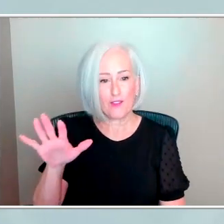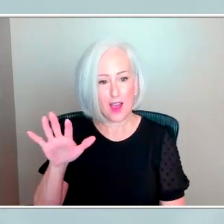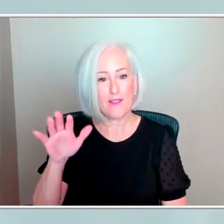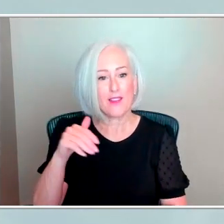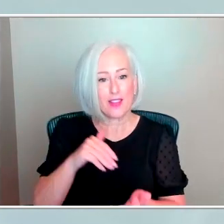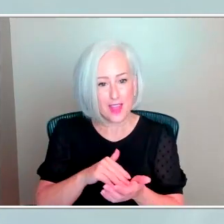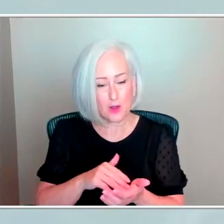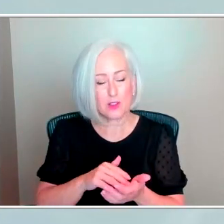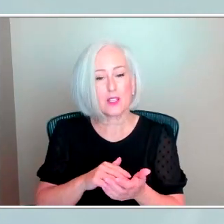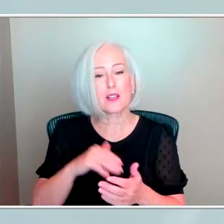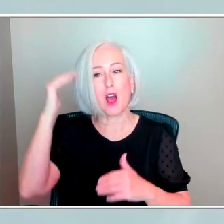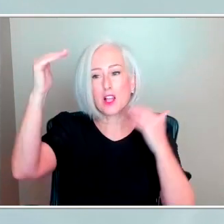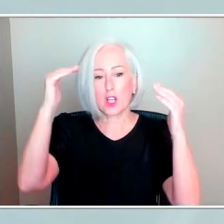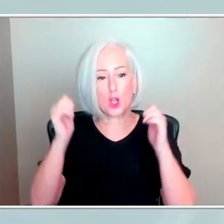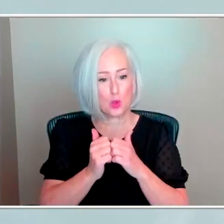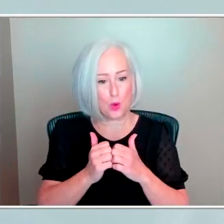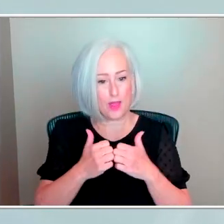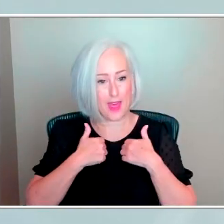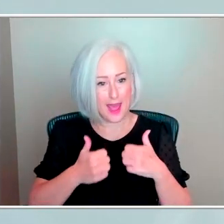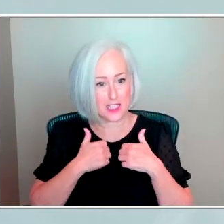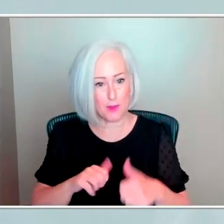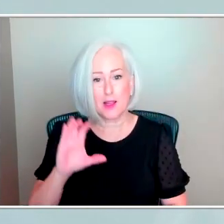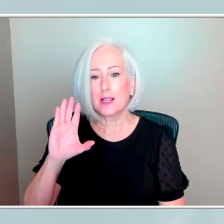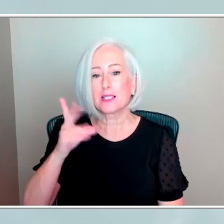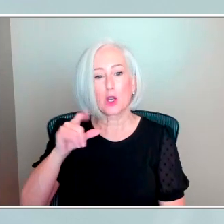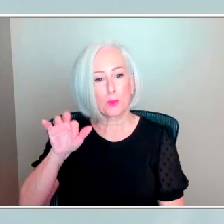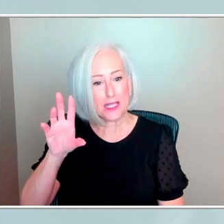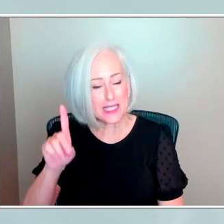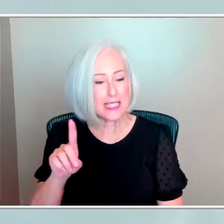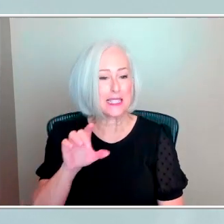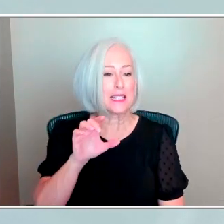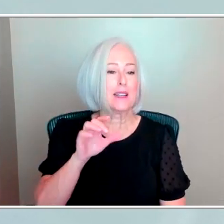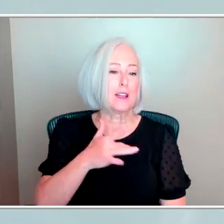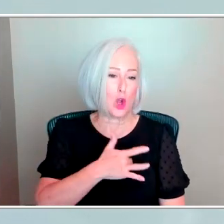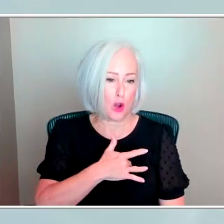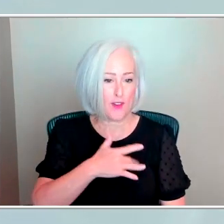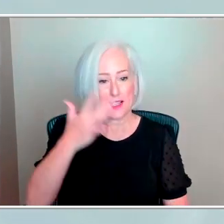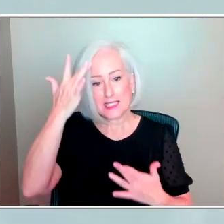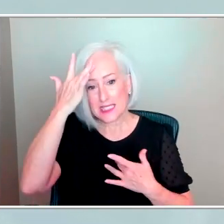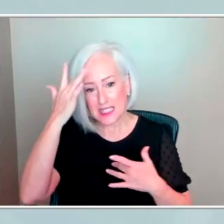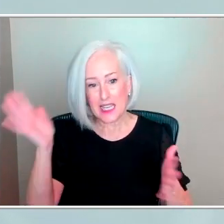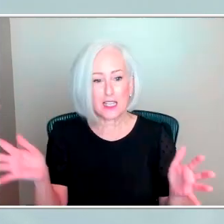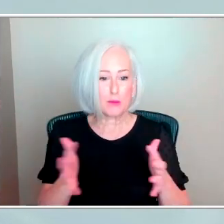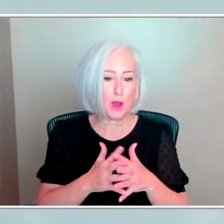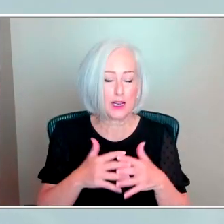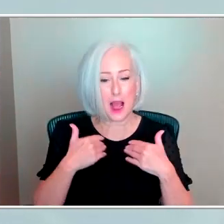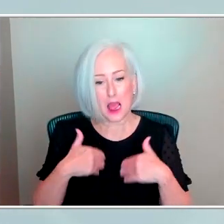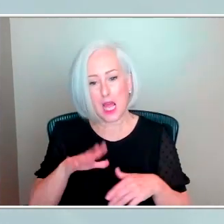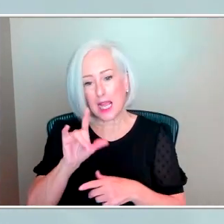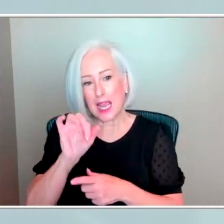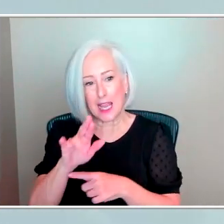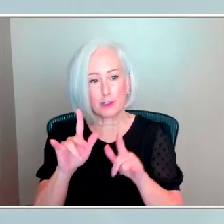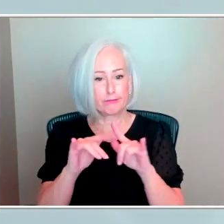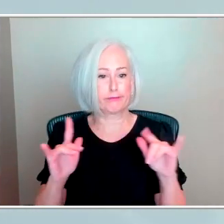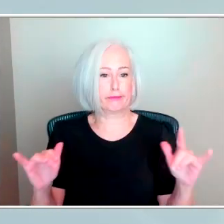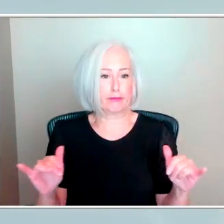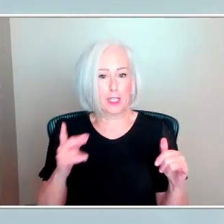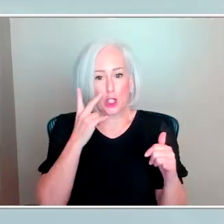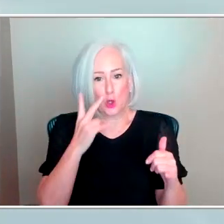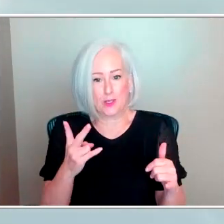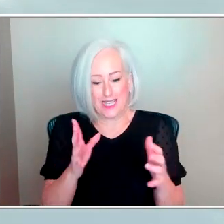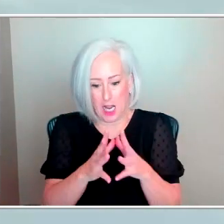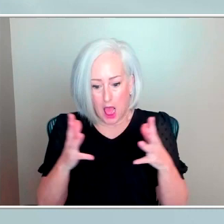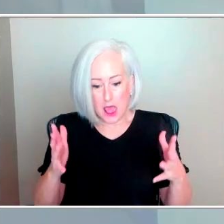for COPD, cardiovascular disease, as you had mentioned, pregnancy, lung cancer. Really goes to show there's a ton of at-risk